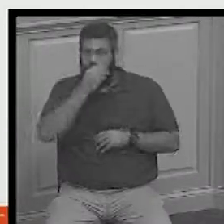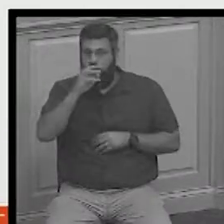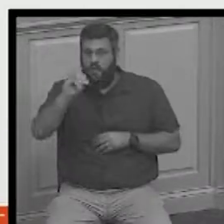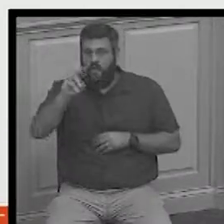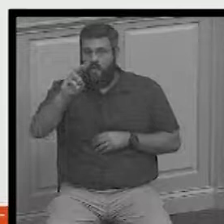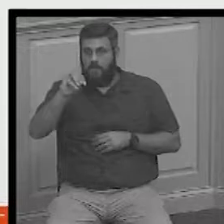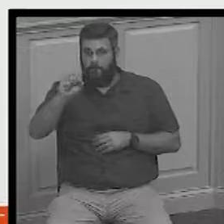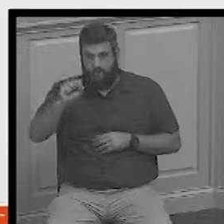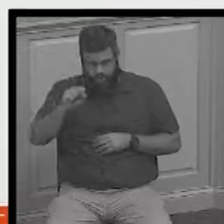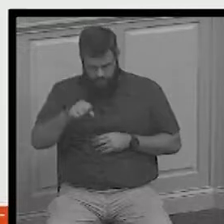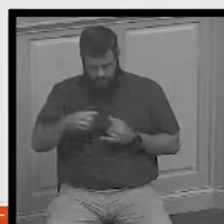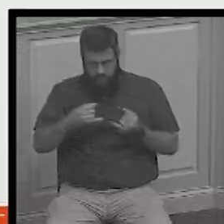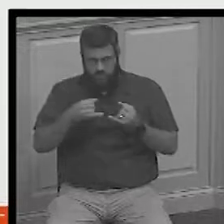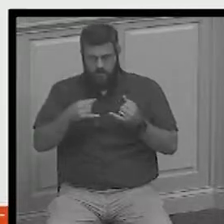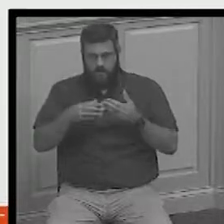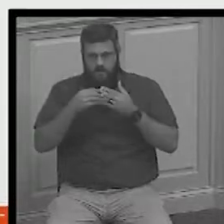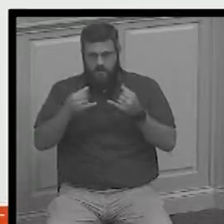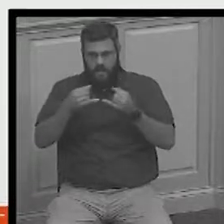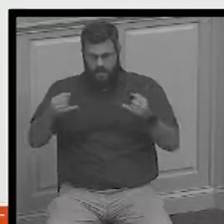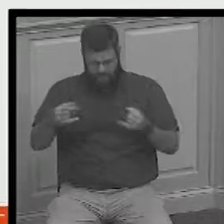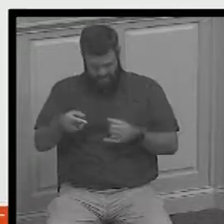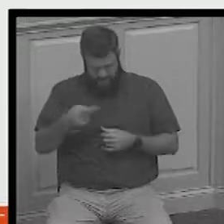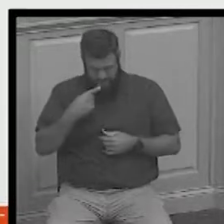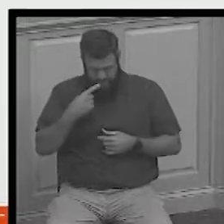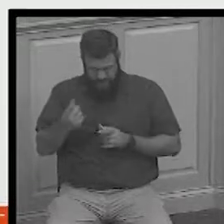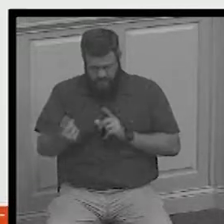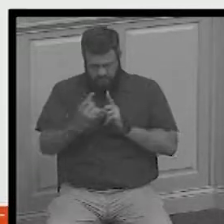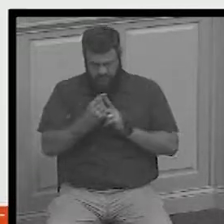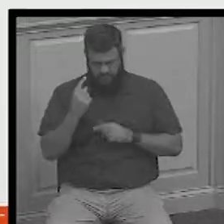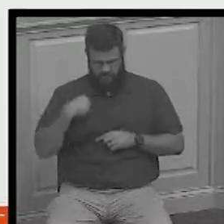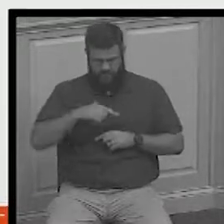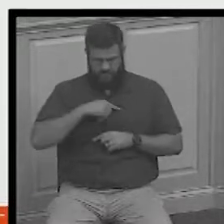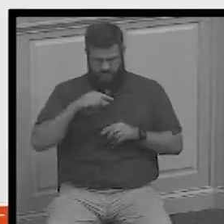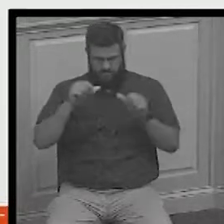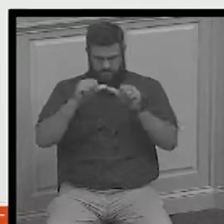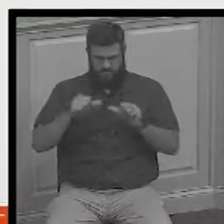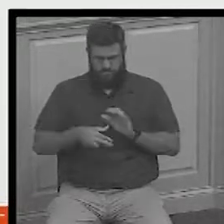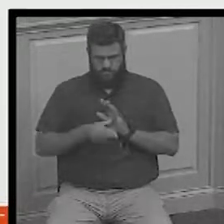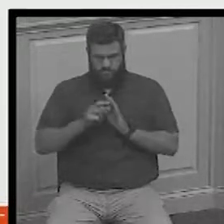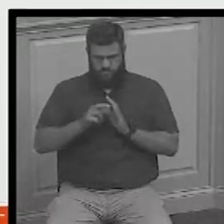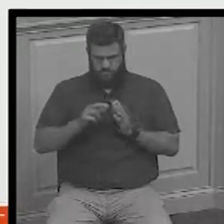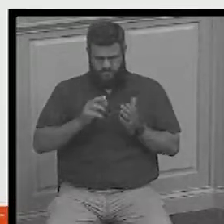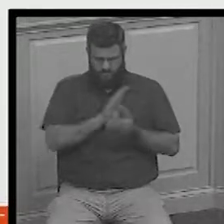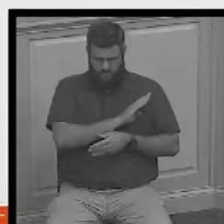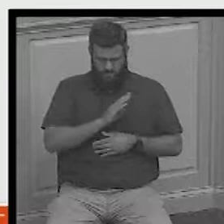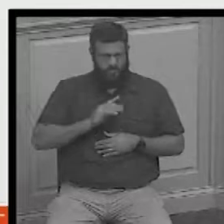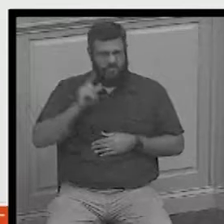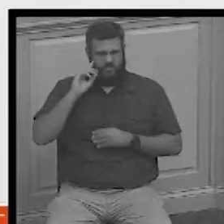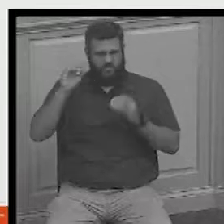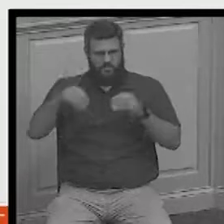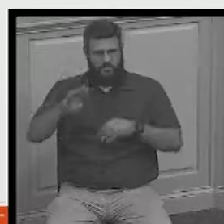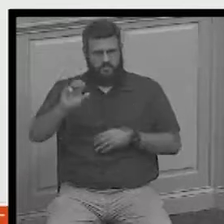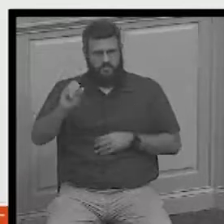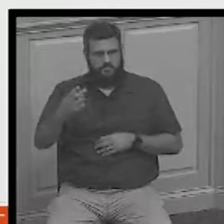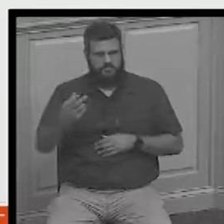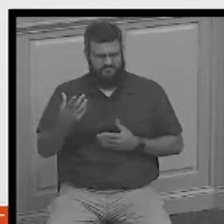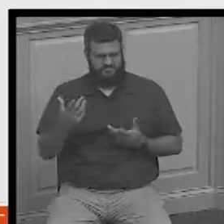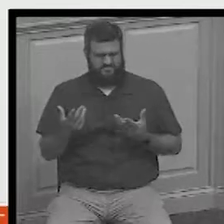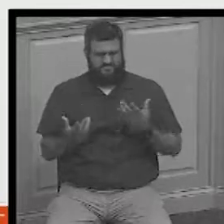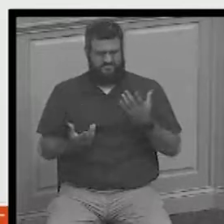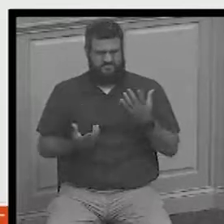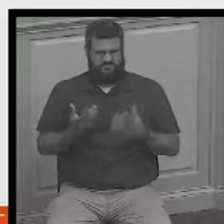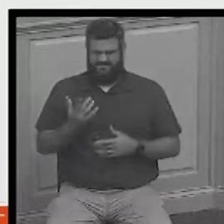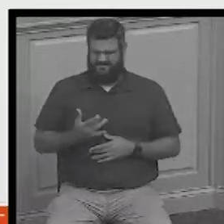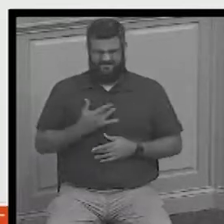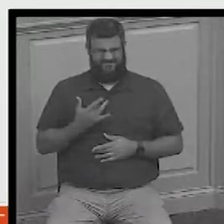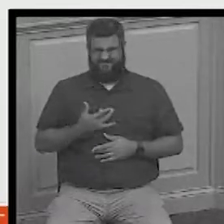according to the guidelines, they had to come to the architectural review board to plant a bush or a shrub. So Right. we just felt